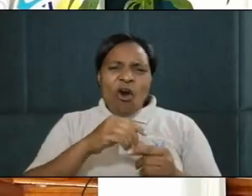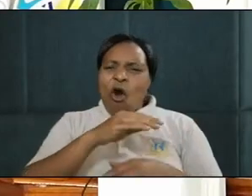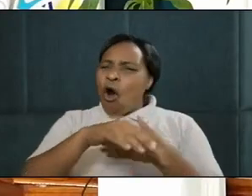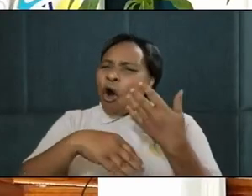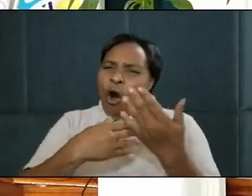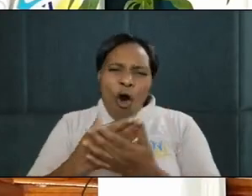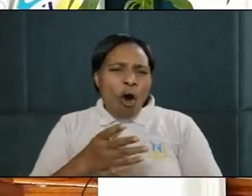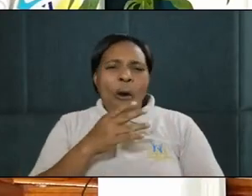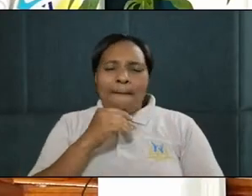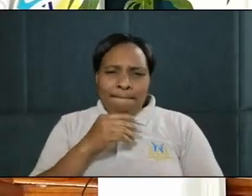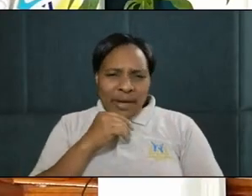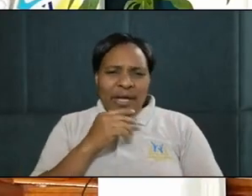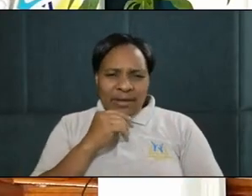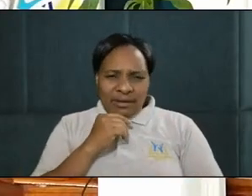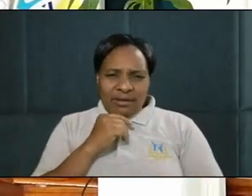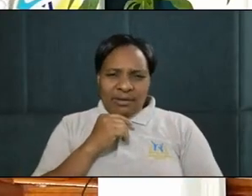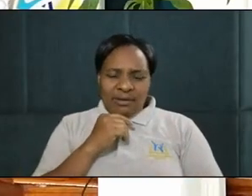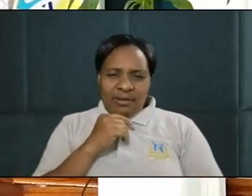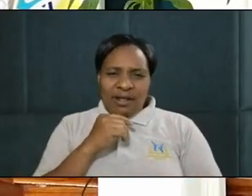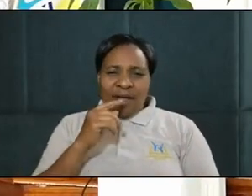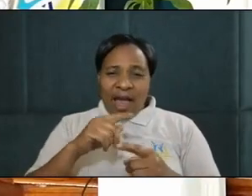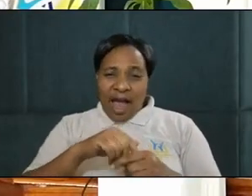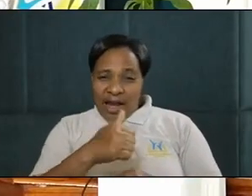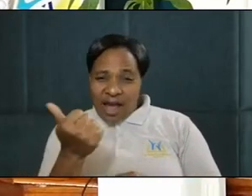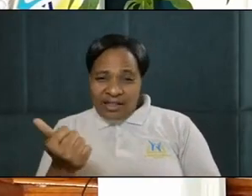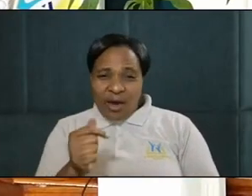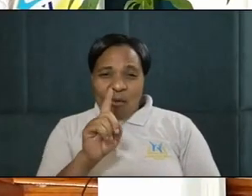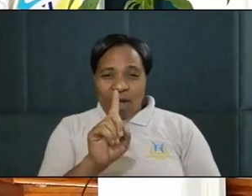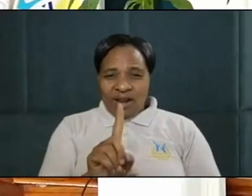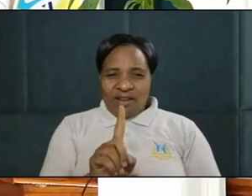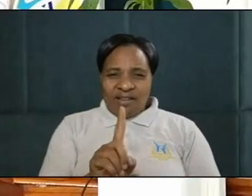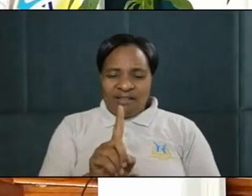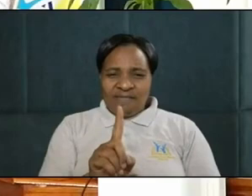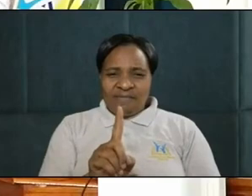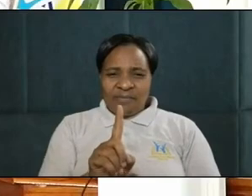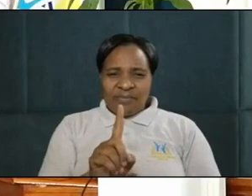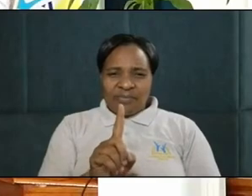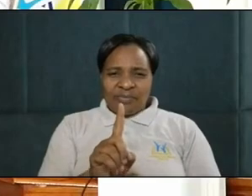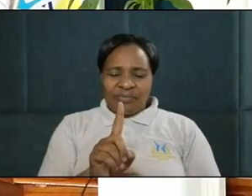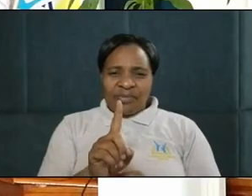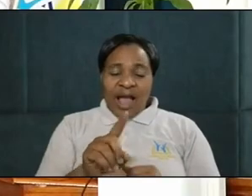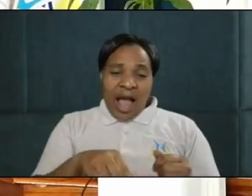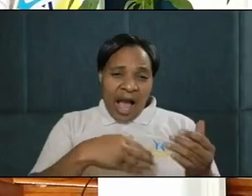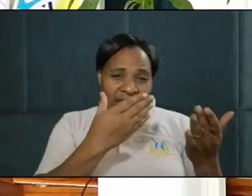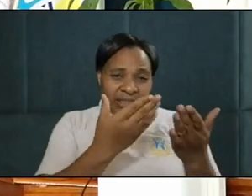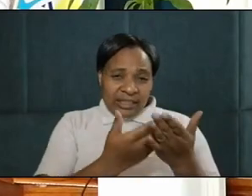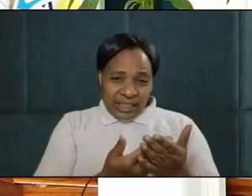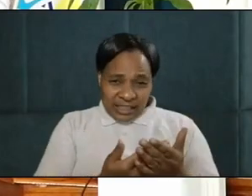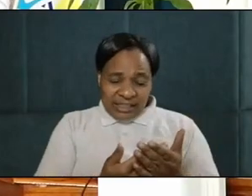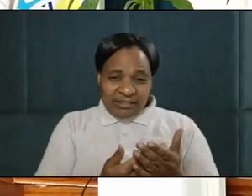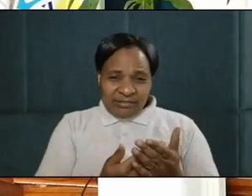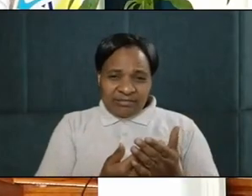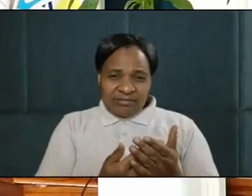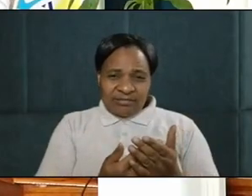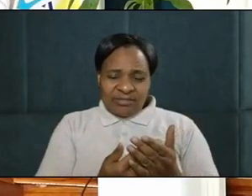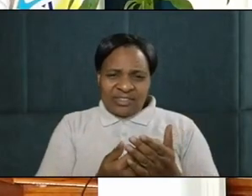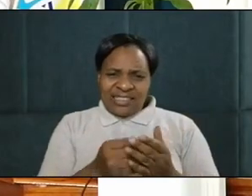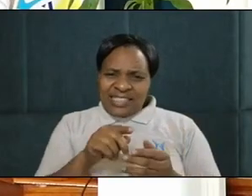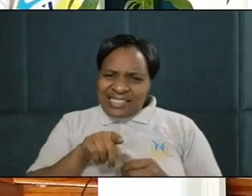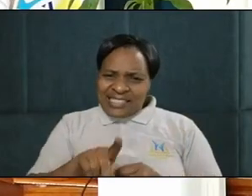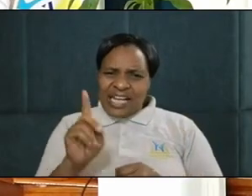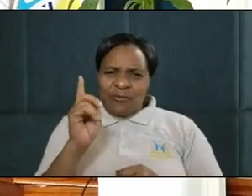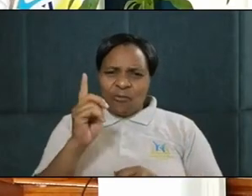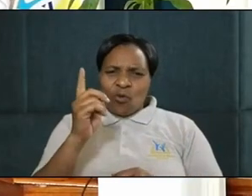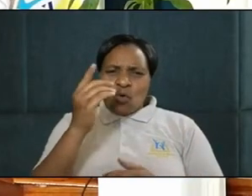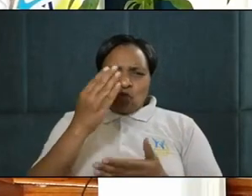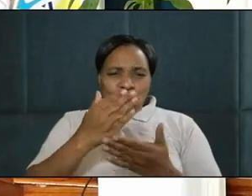circumcise Timothy. Heron. Another one, he attended Jewish pilgrims. Paul himself took